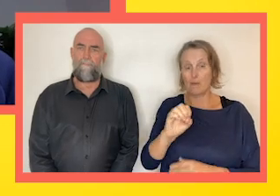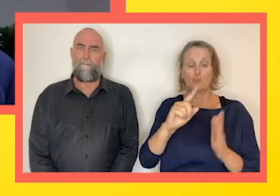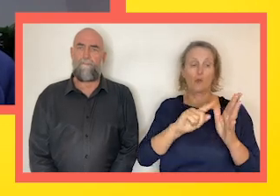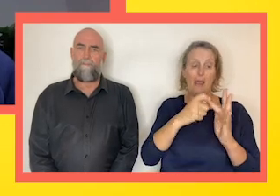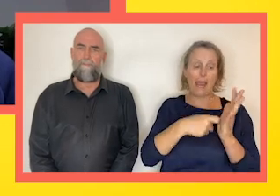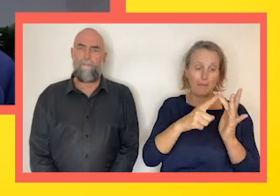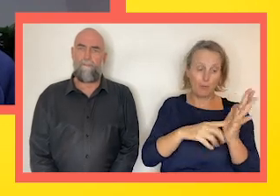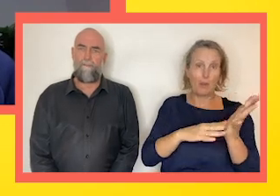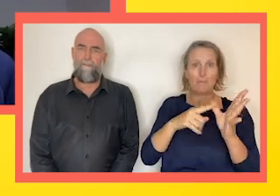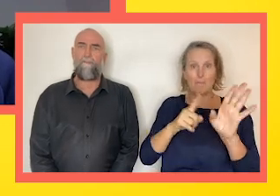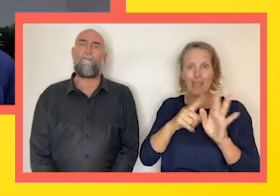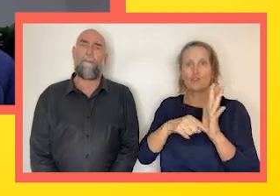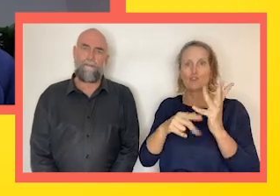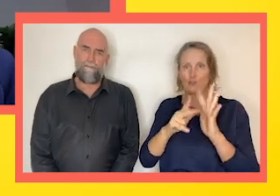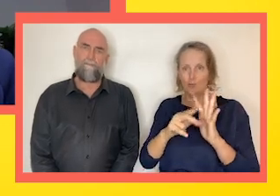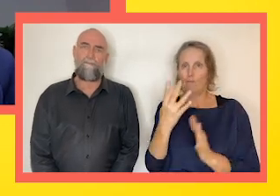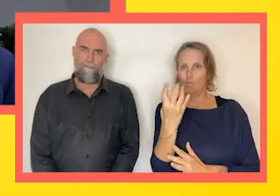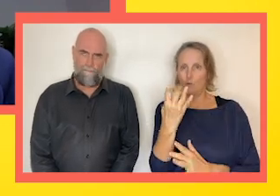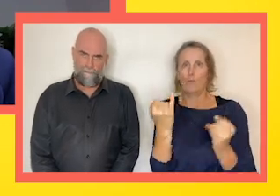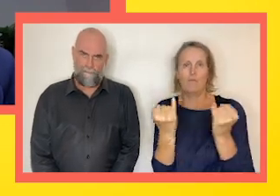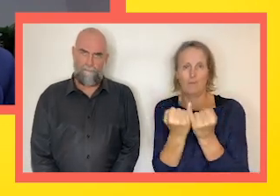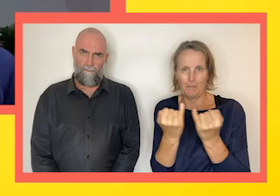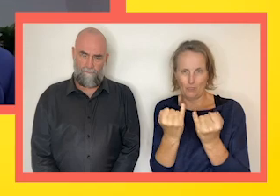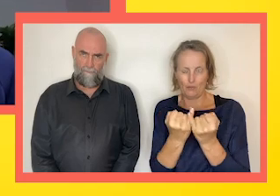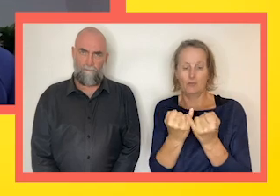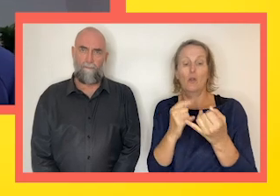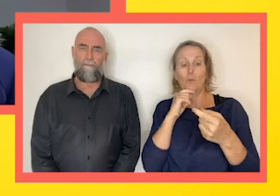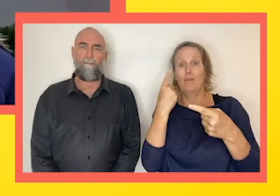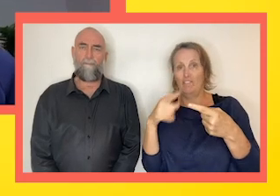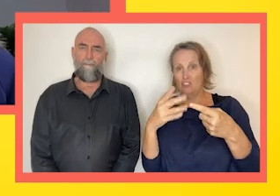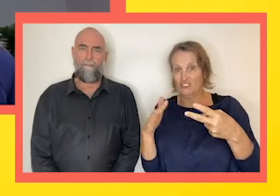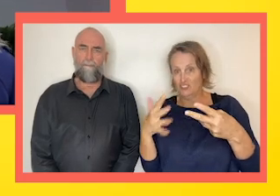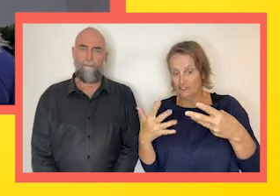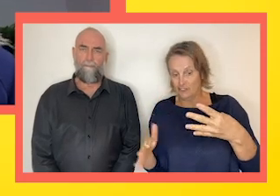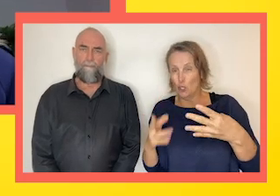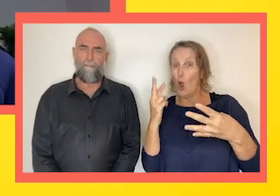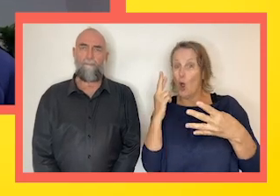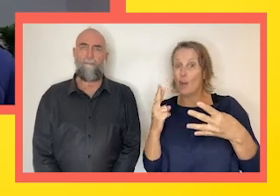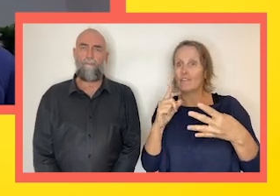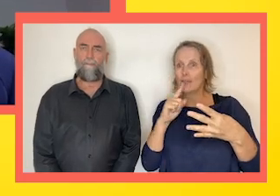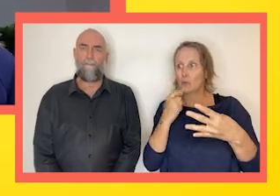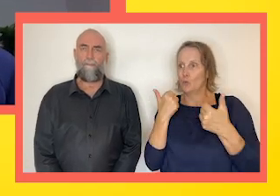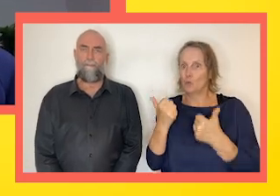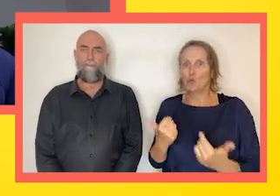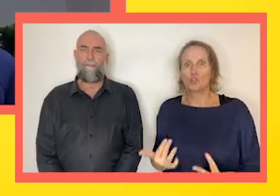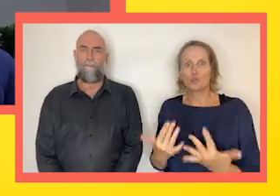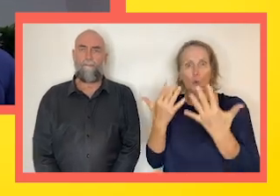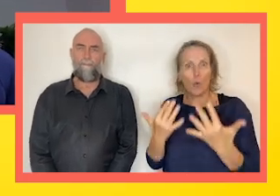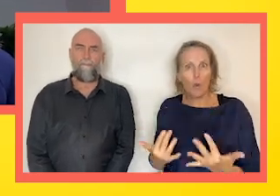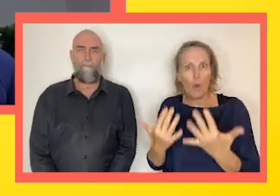be April, May, and June. We'll do those 4 events, hopefully come out with some really good